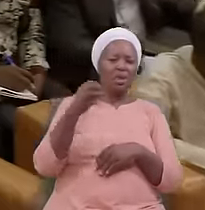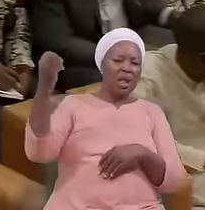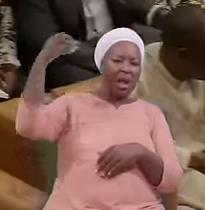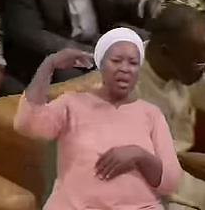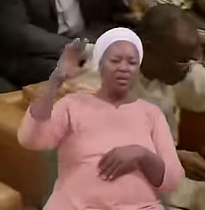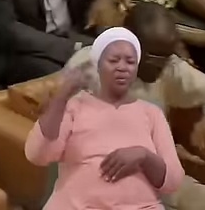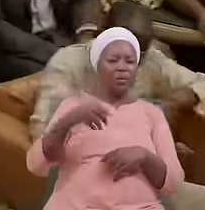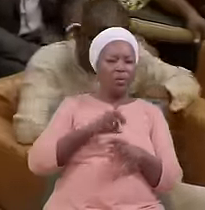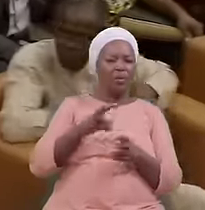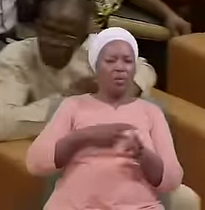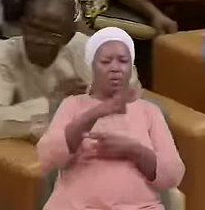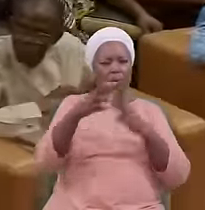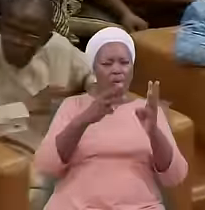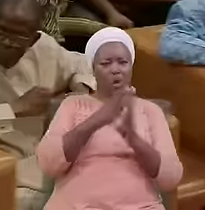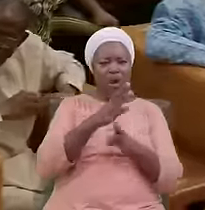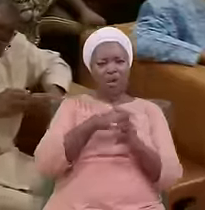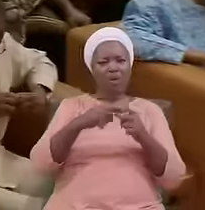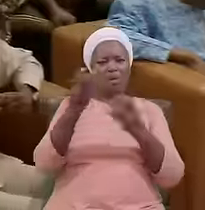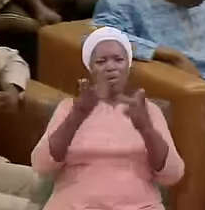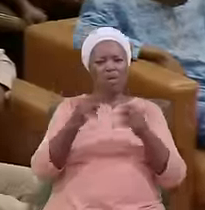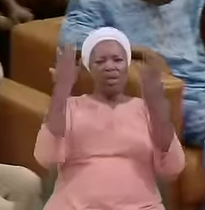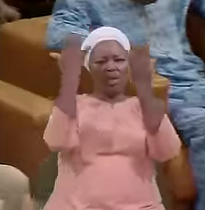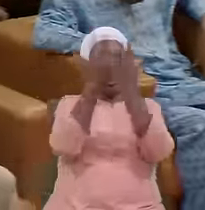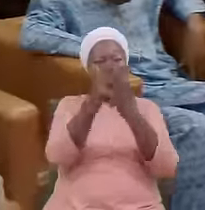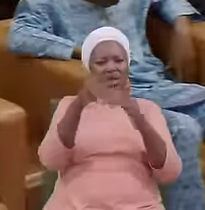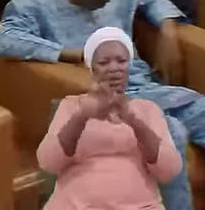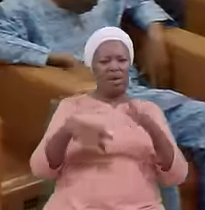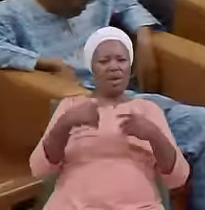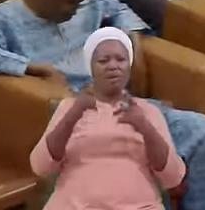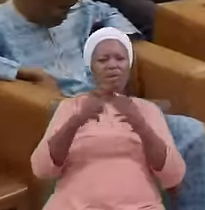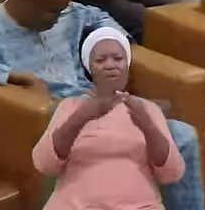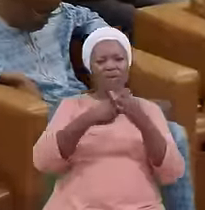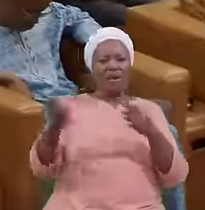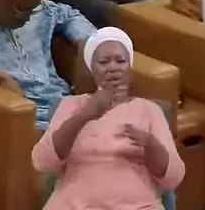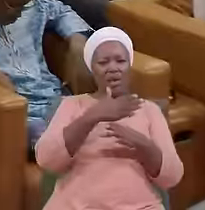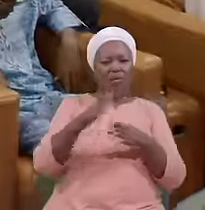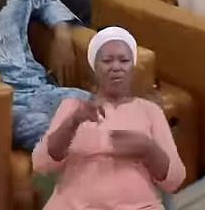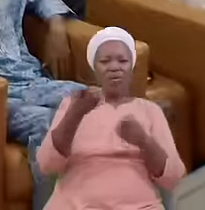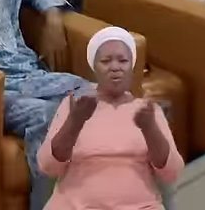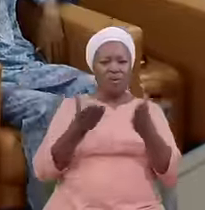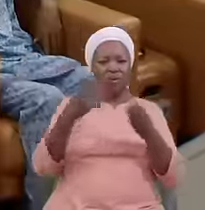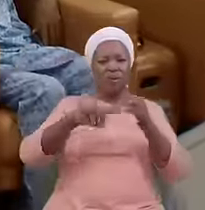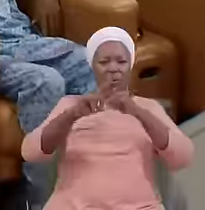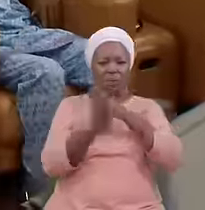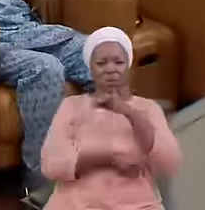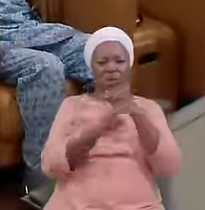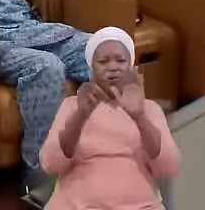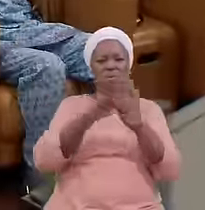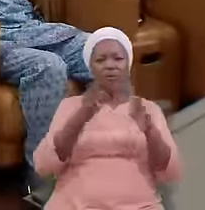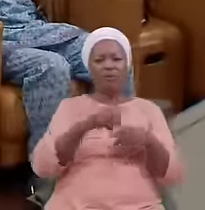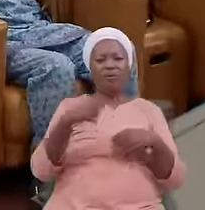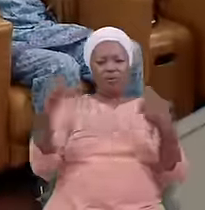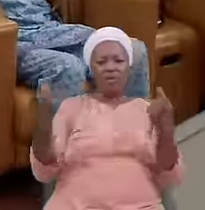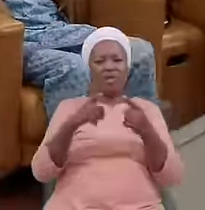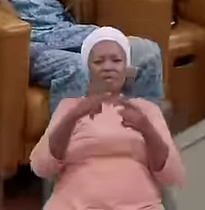your life to vanish away. You want the pain, the problem, the punishment of your sin to be